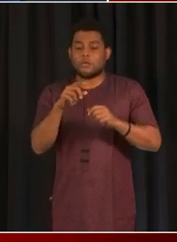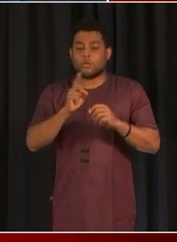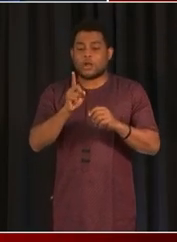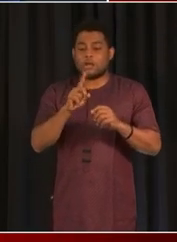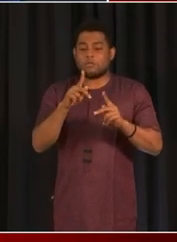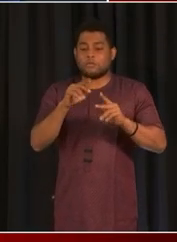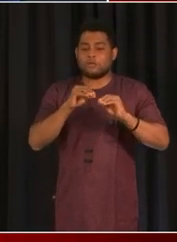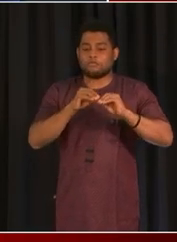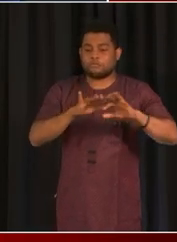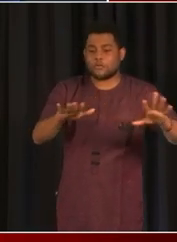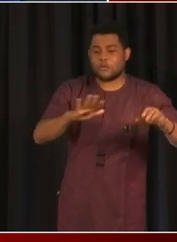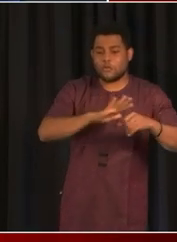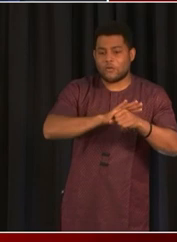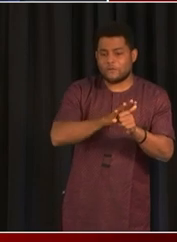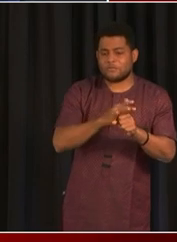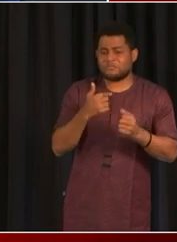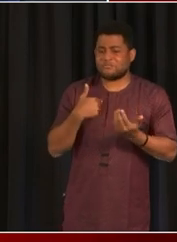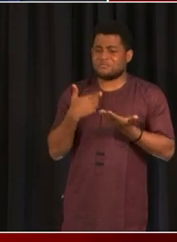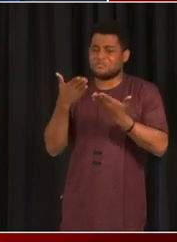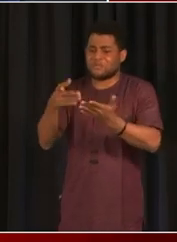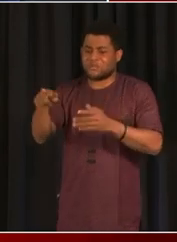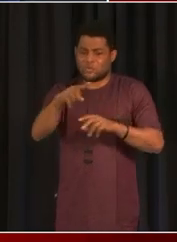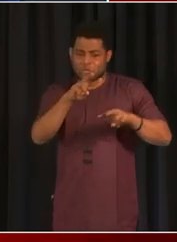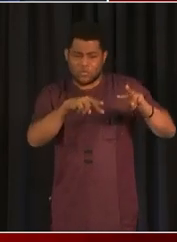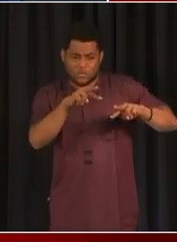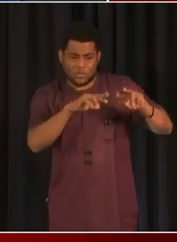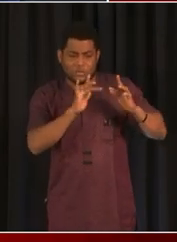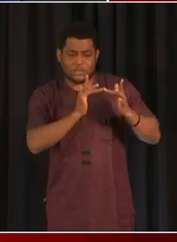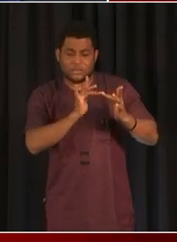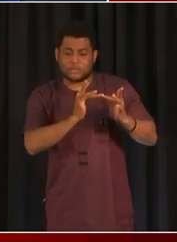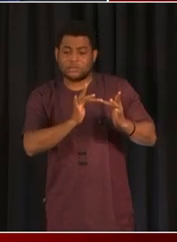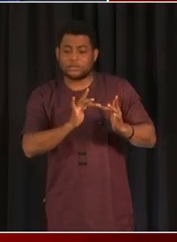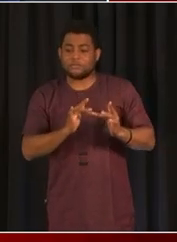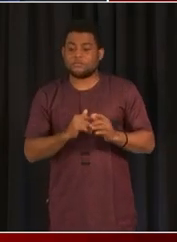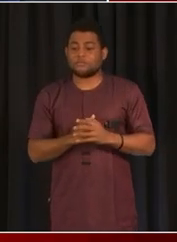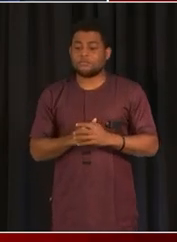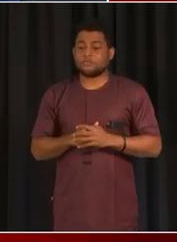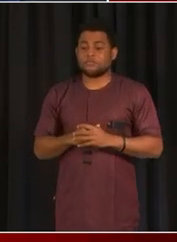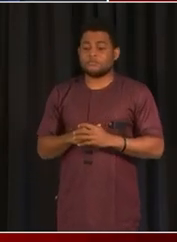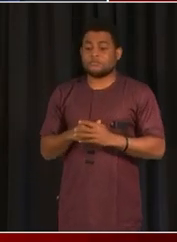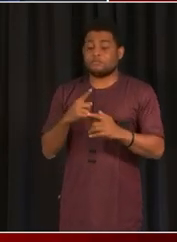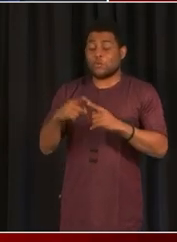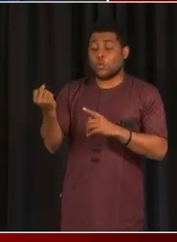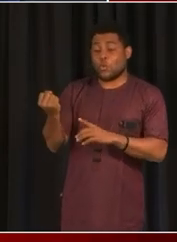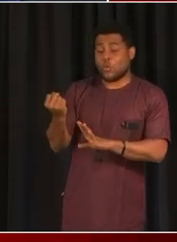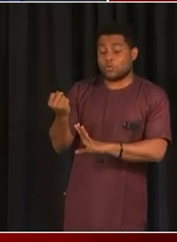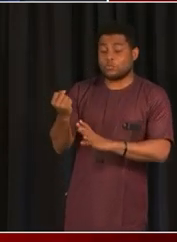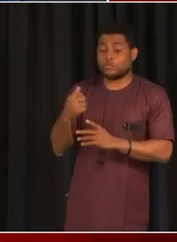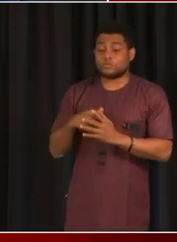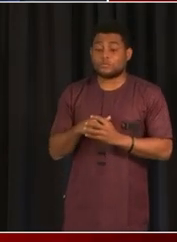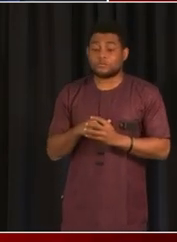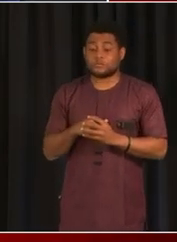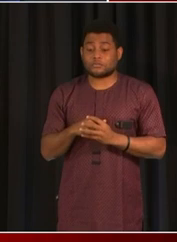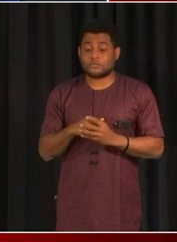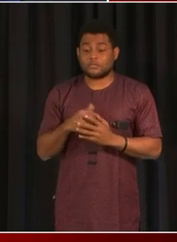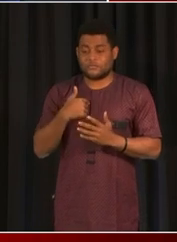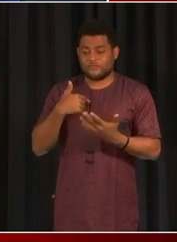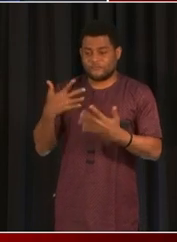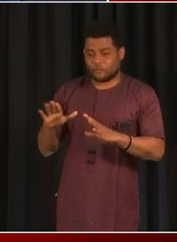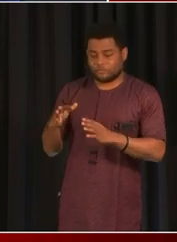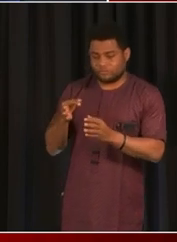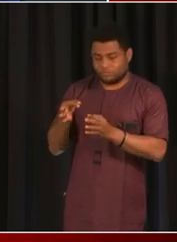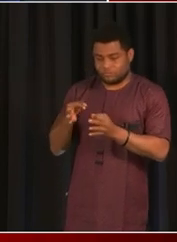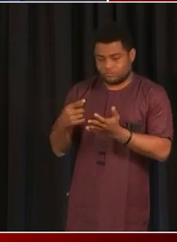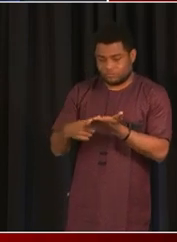encourage you to go and visit that part of the webpage. But Now, underlying- let me finish. So our ability to speak to underlying